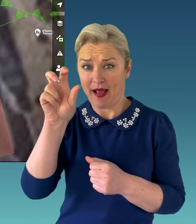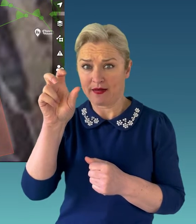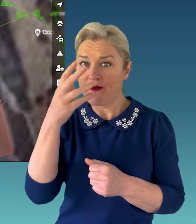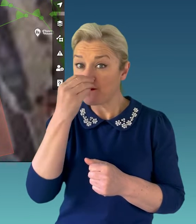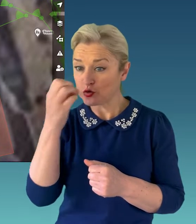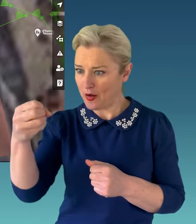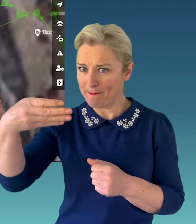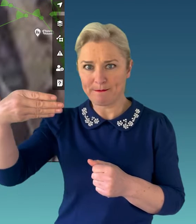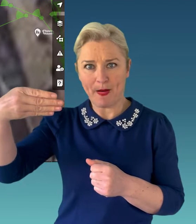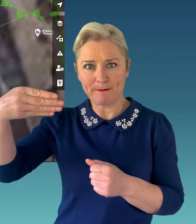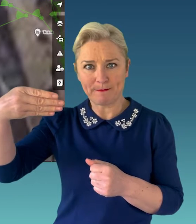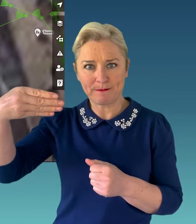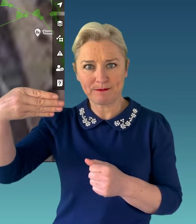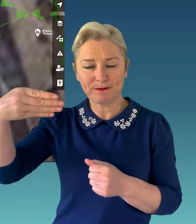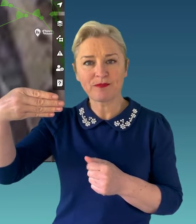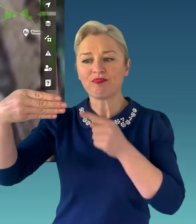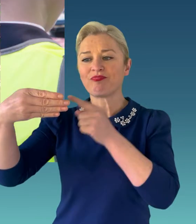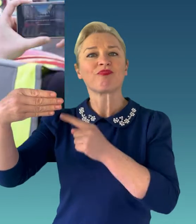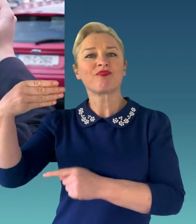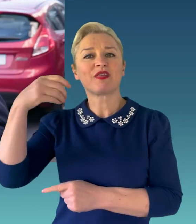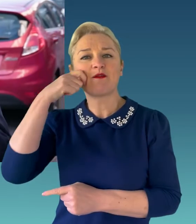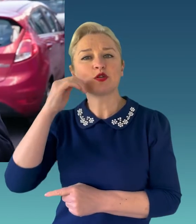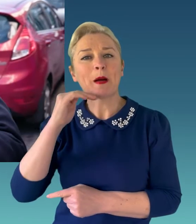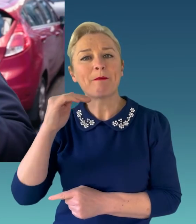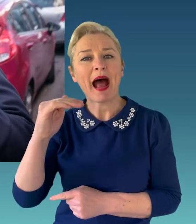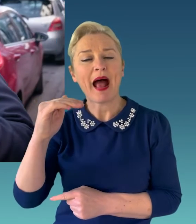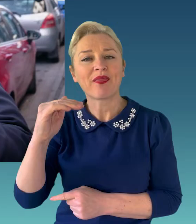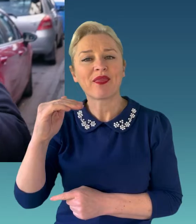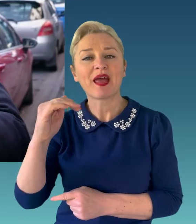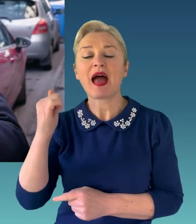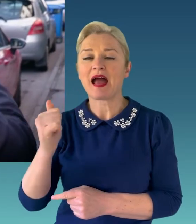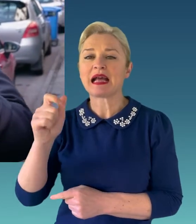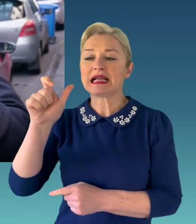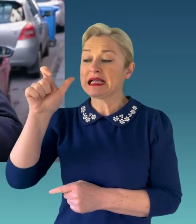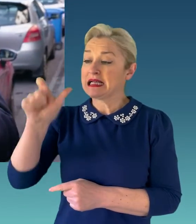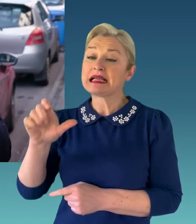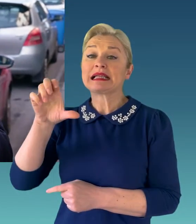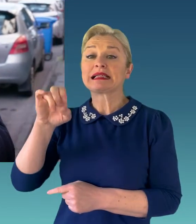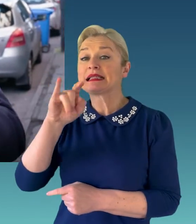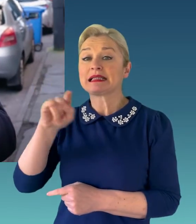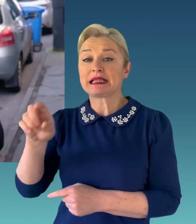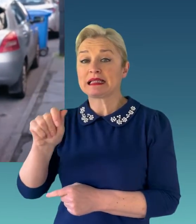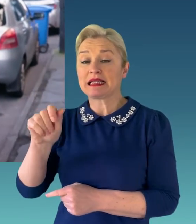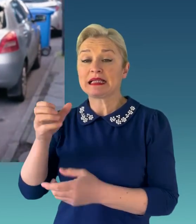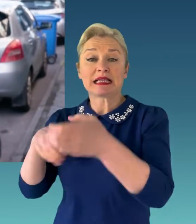up. And there's our footpath, as photographed by our citizen scientist from St. Charlotte's.